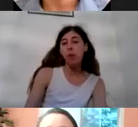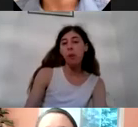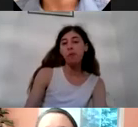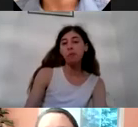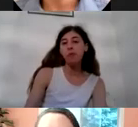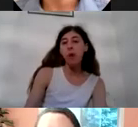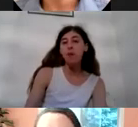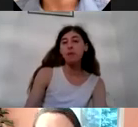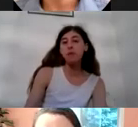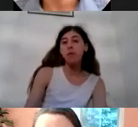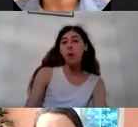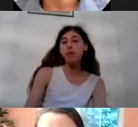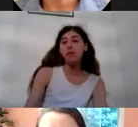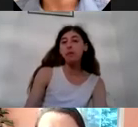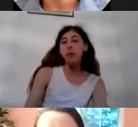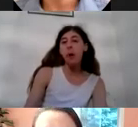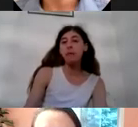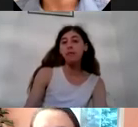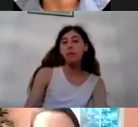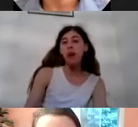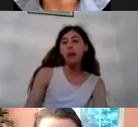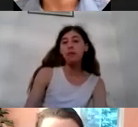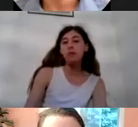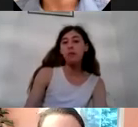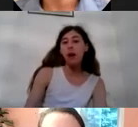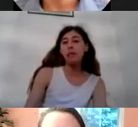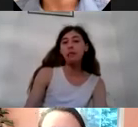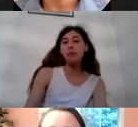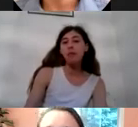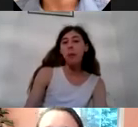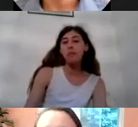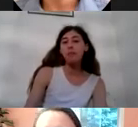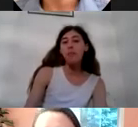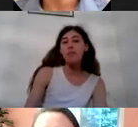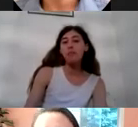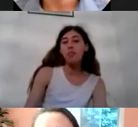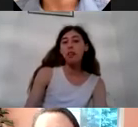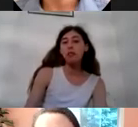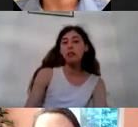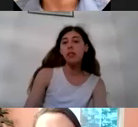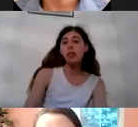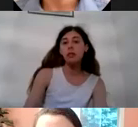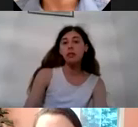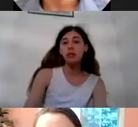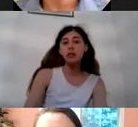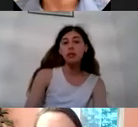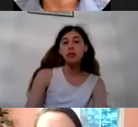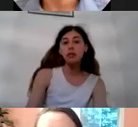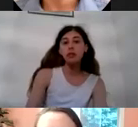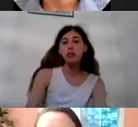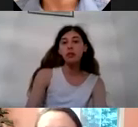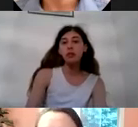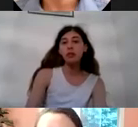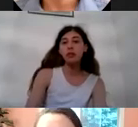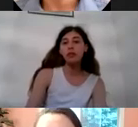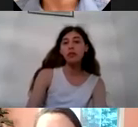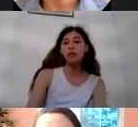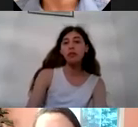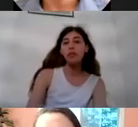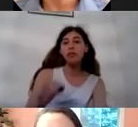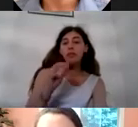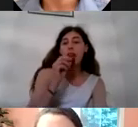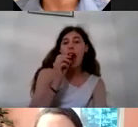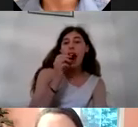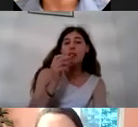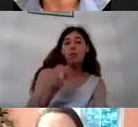Okay. So we had a few results, and I'm going to center our results in quotations from